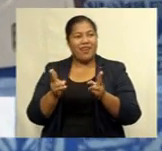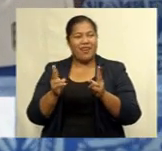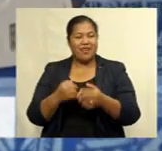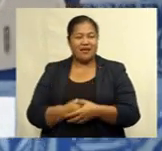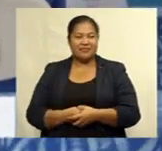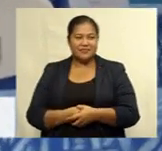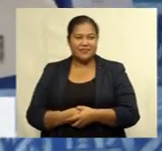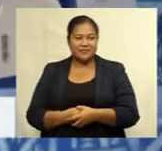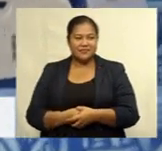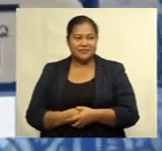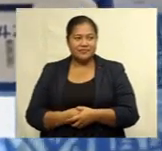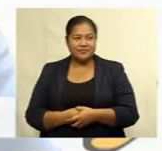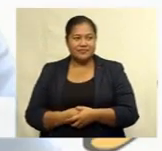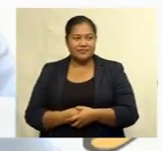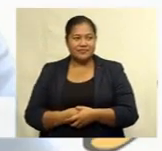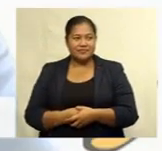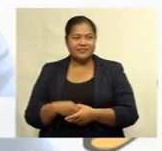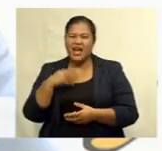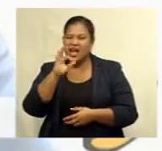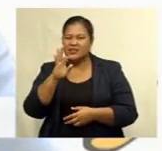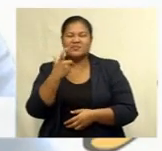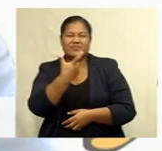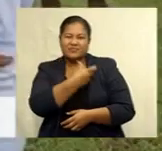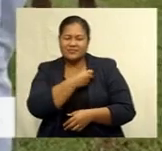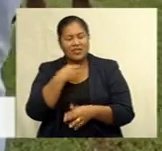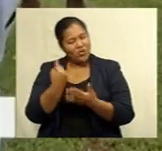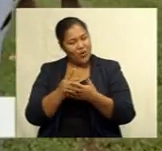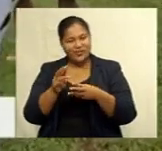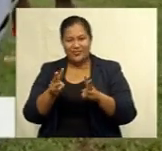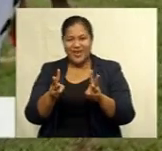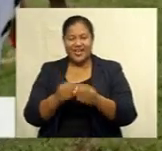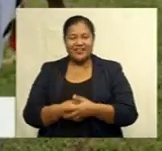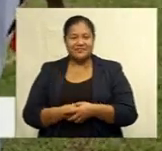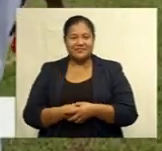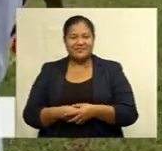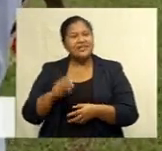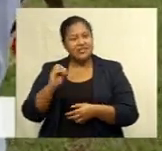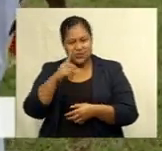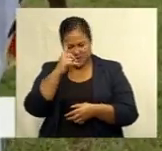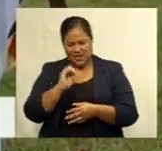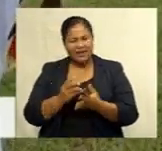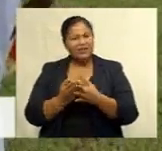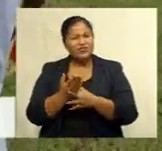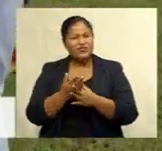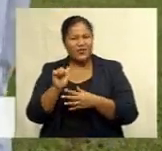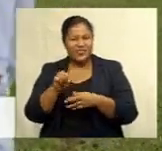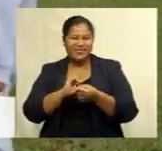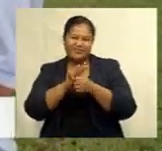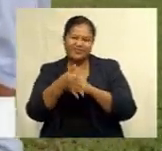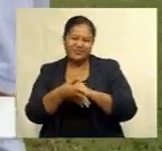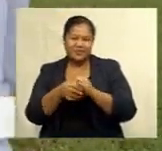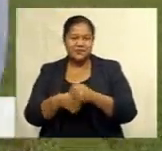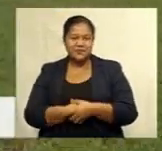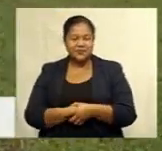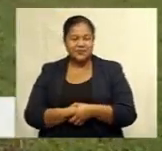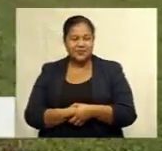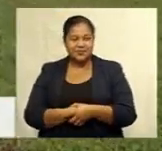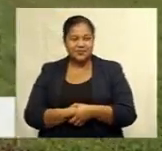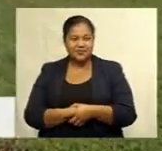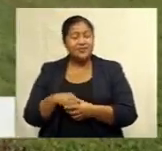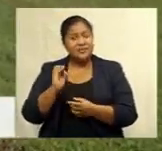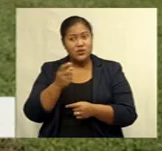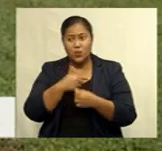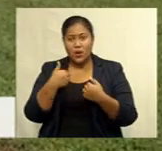normalcy. To be vaccinated, it's actually the only way we can get through this pandemic, and I